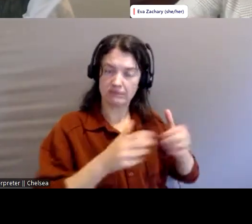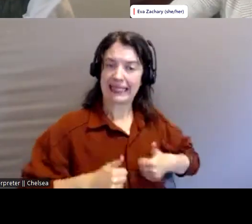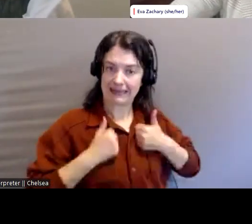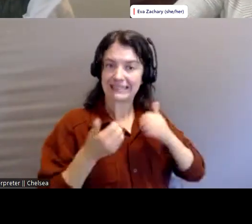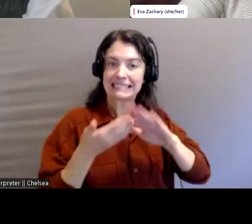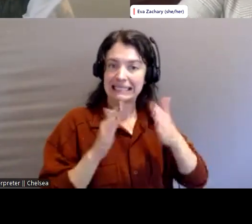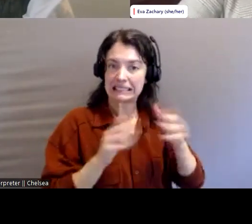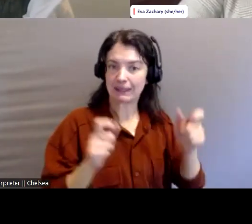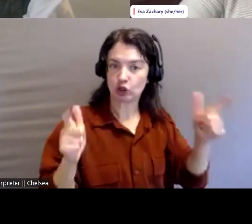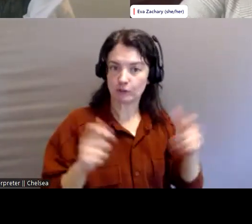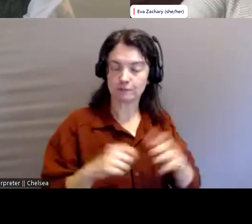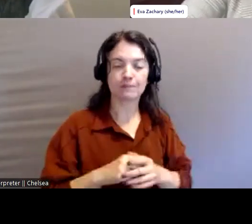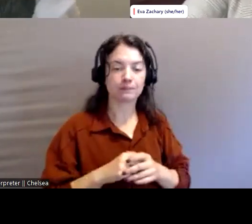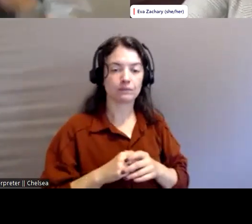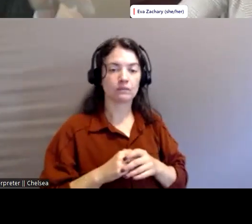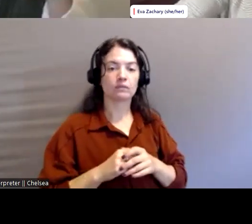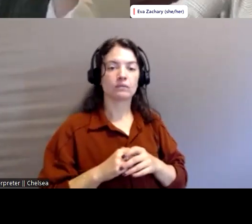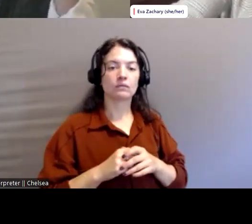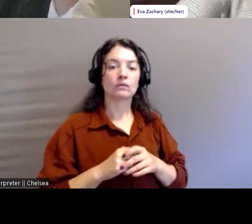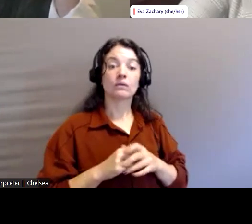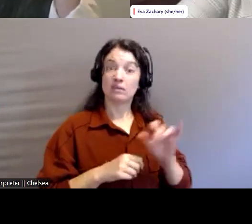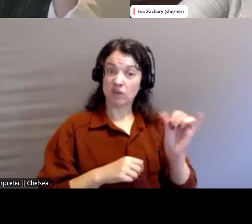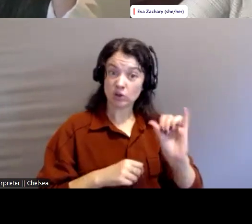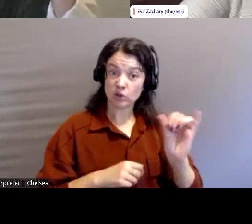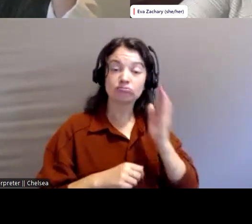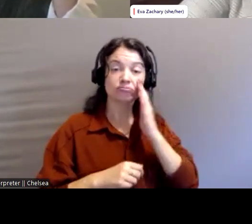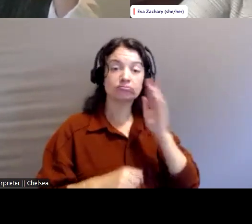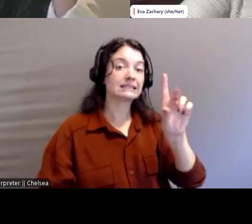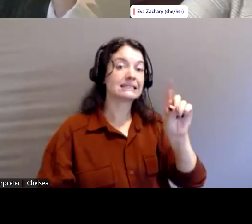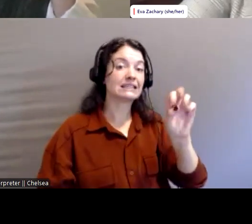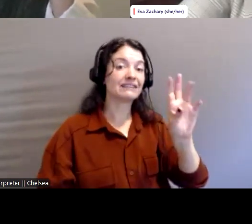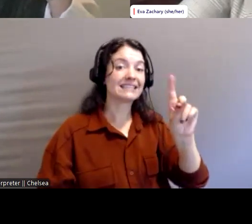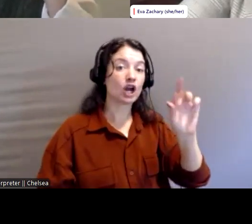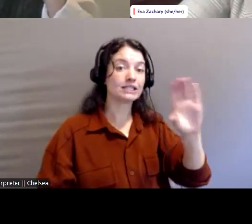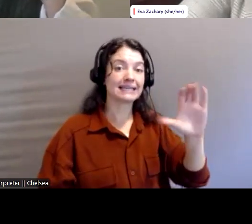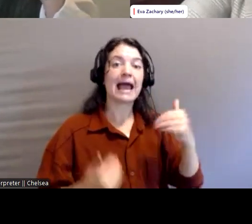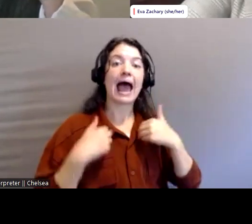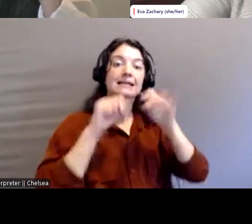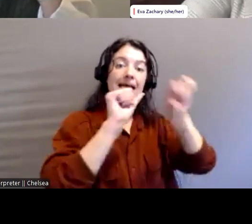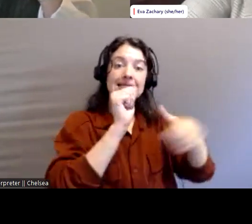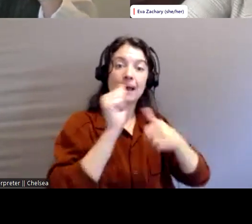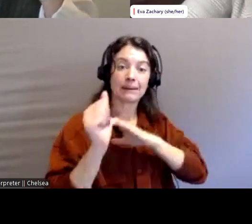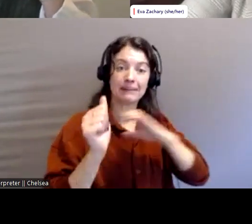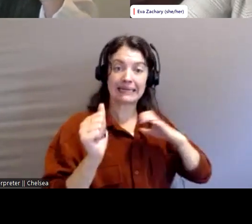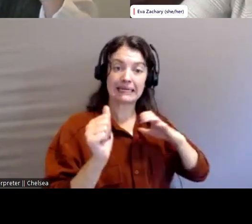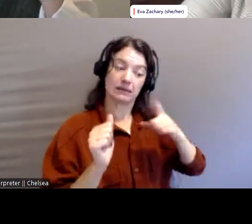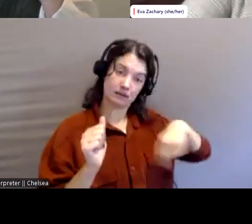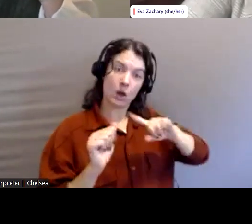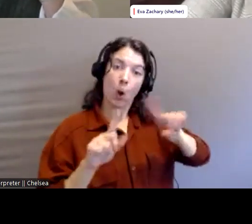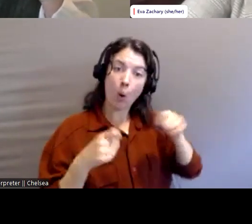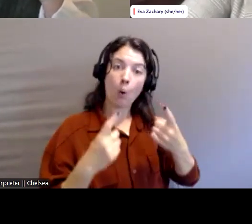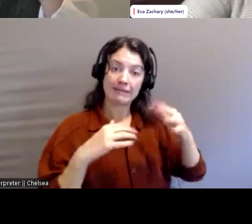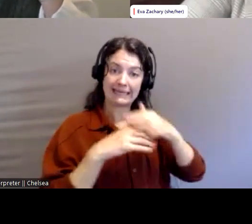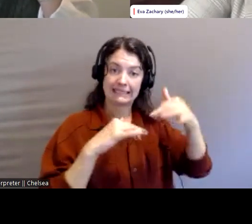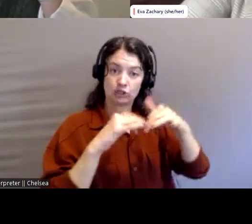quickly, and please know also the DVDRC does have a subcommittee of indigenous peoples who